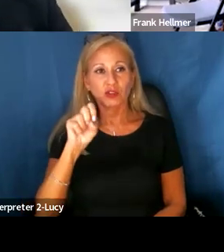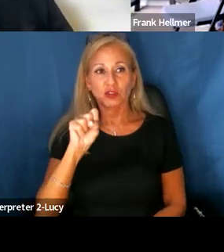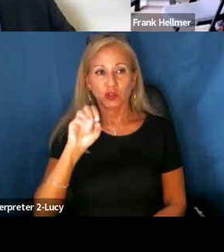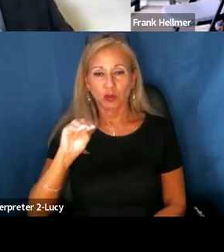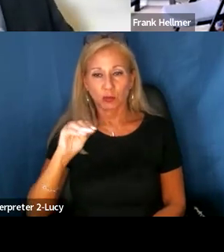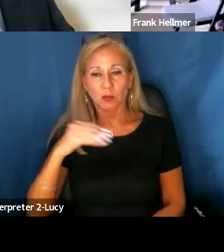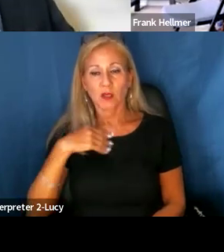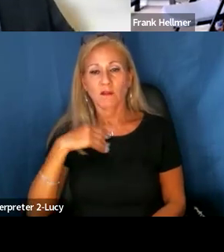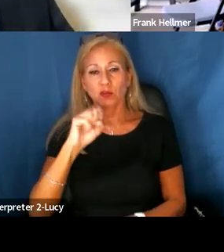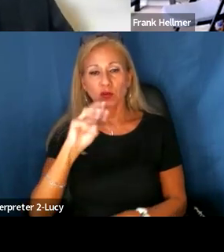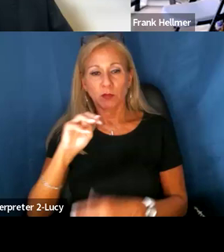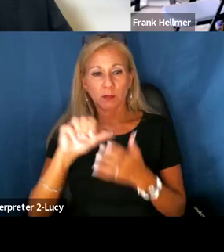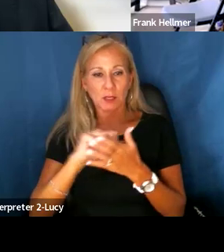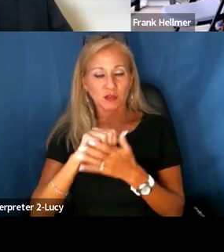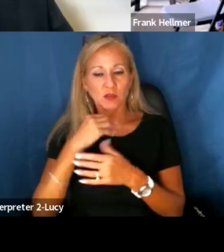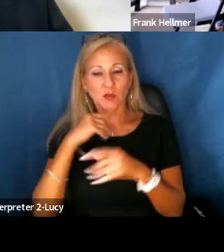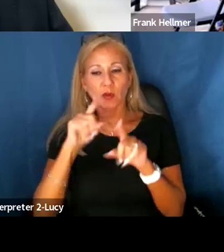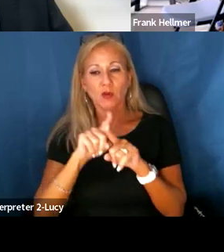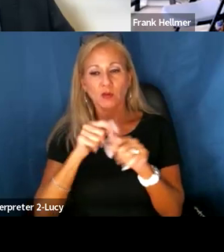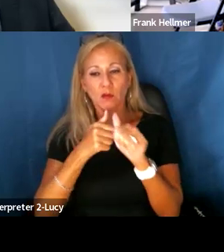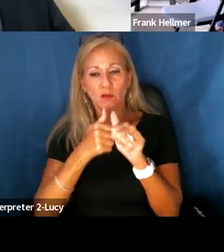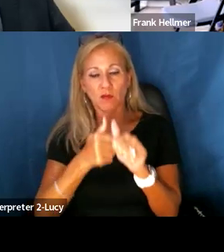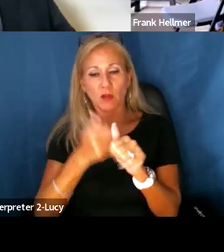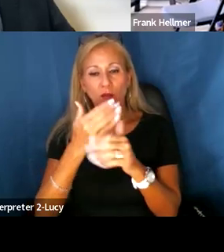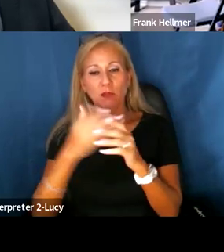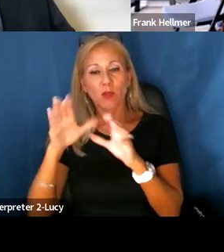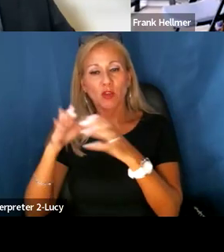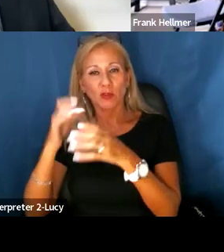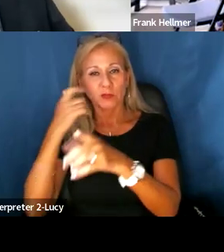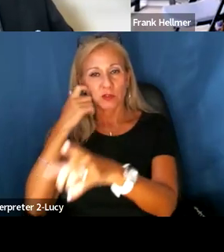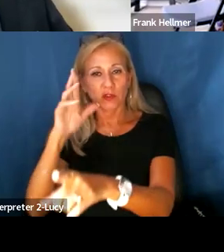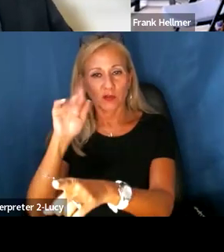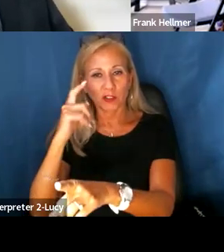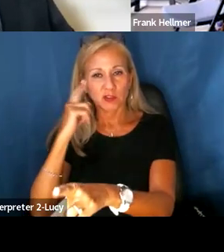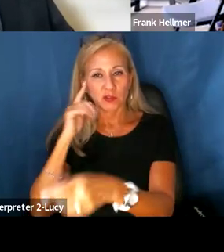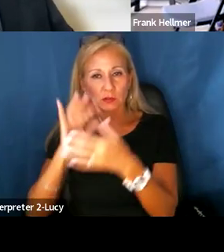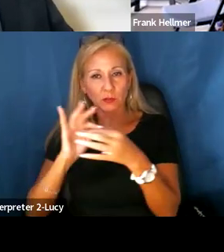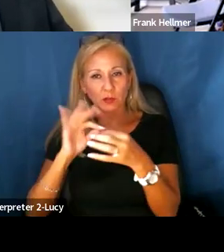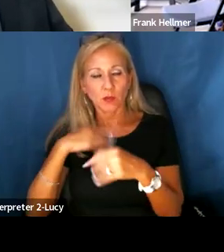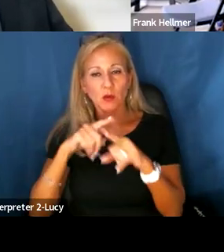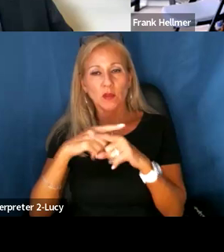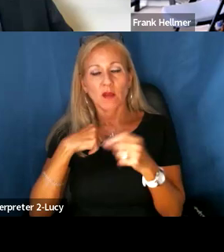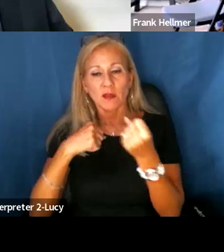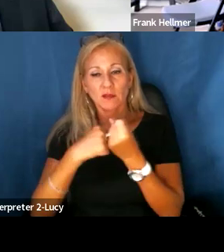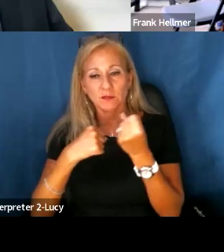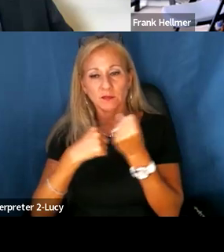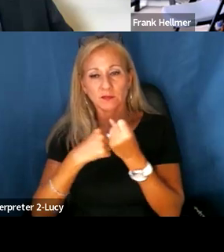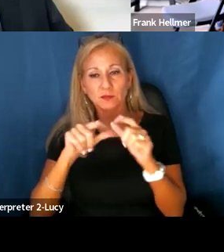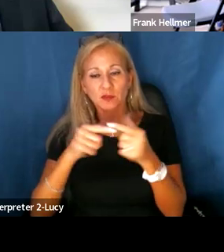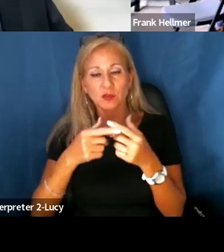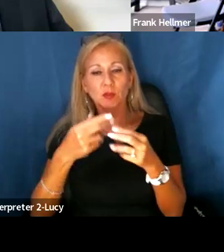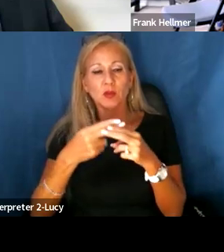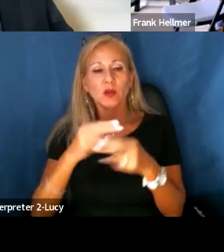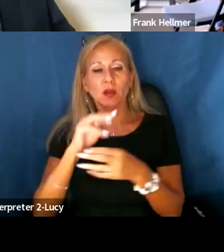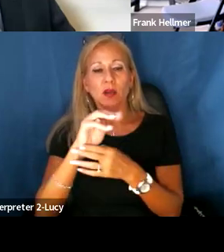social media pages, and we also follow some of the groups that Frank just mentioned. We also have an advocacy group called